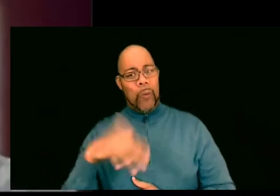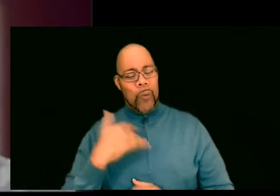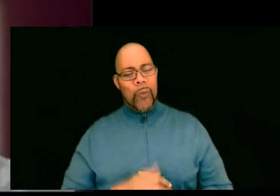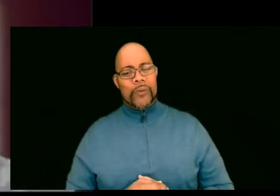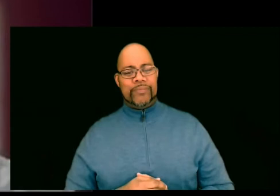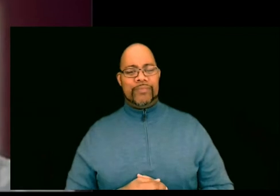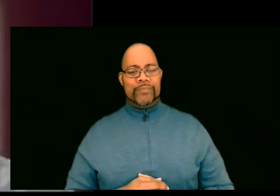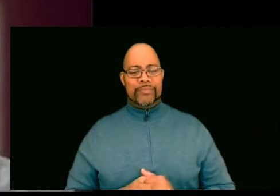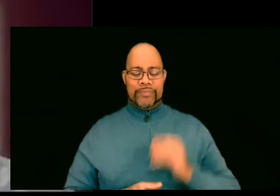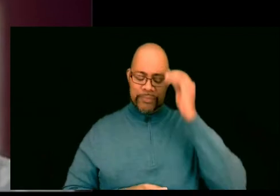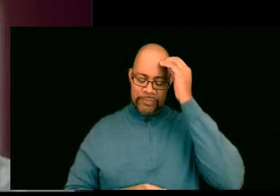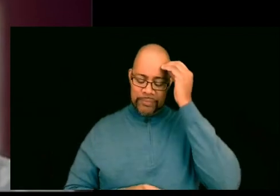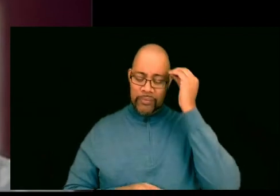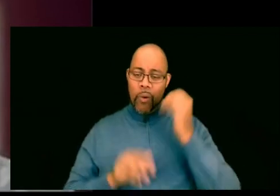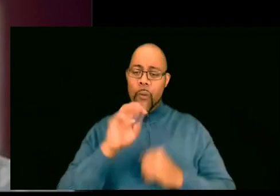it,